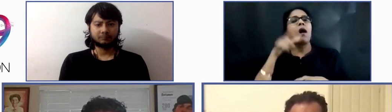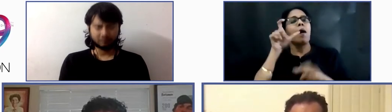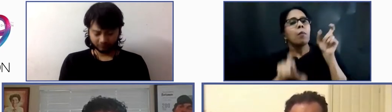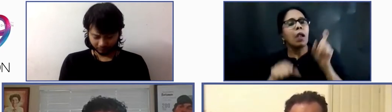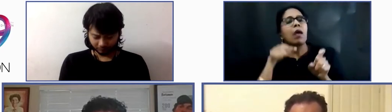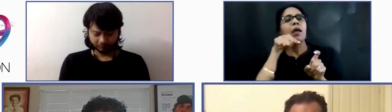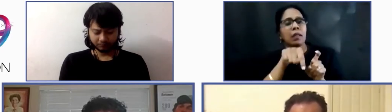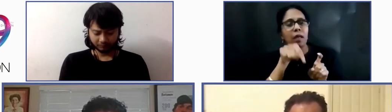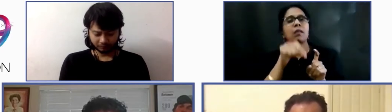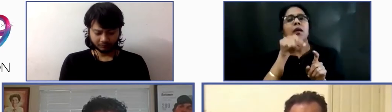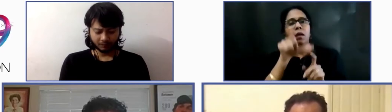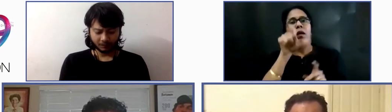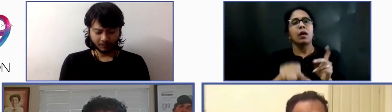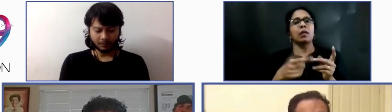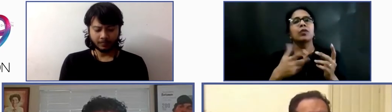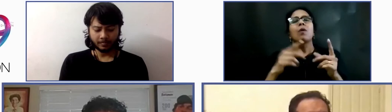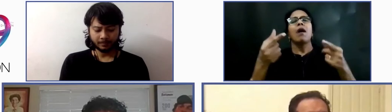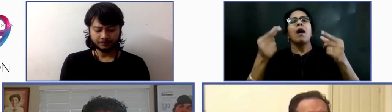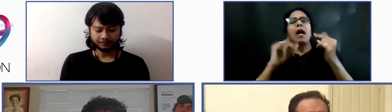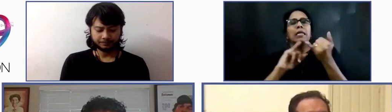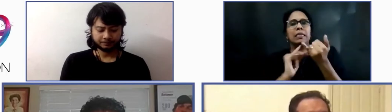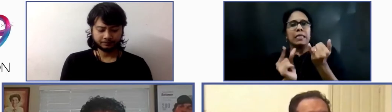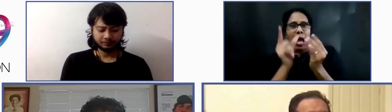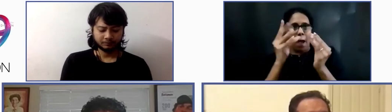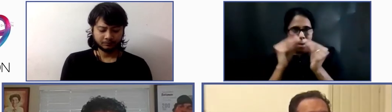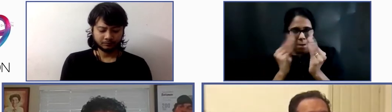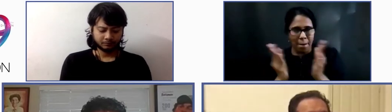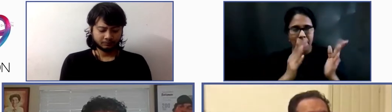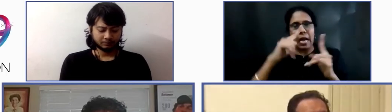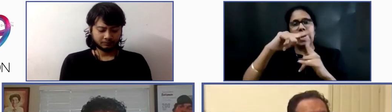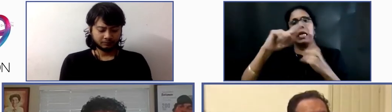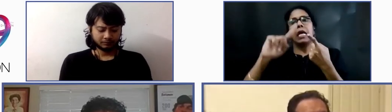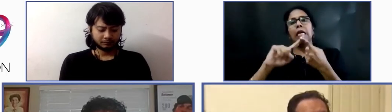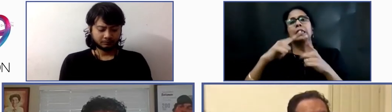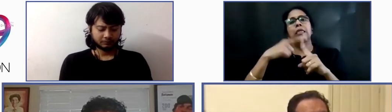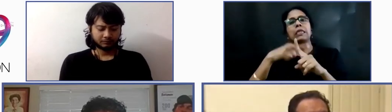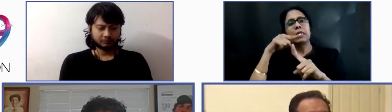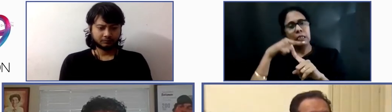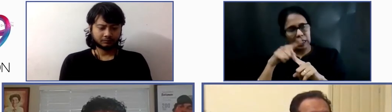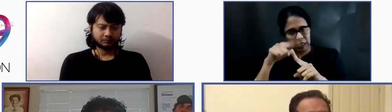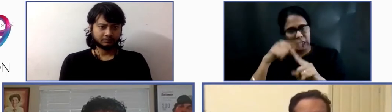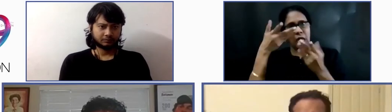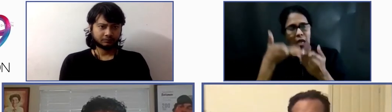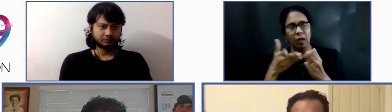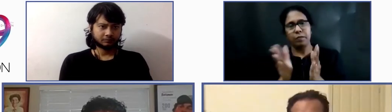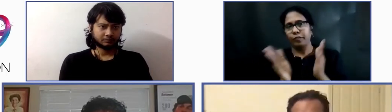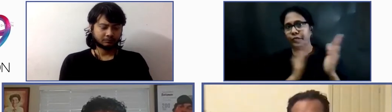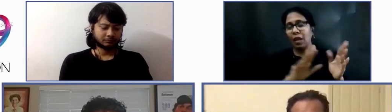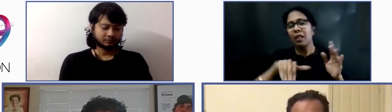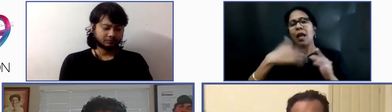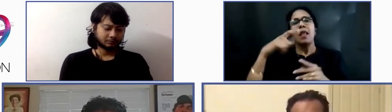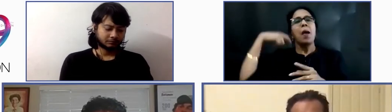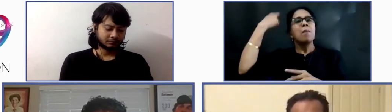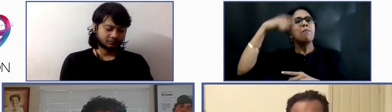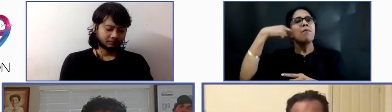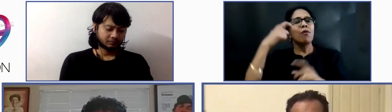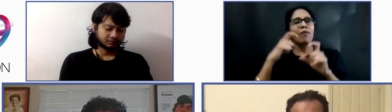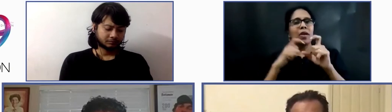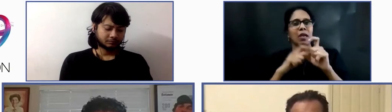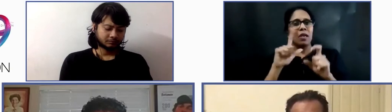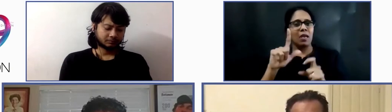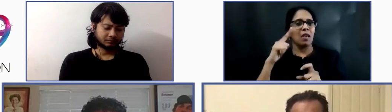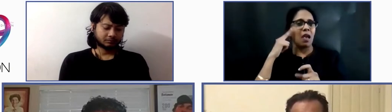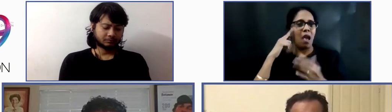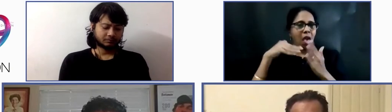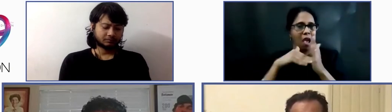subtext. And the subtext, you know, when I did Elizabeth, I met women that had shaved their heads because at the end of the